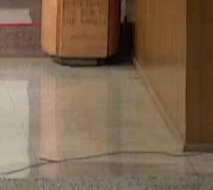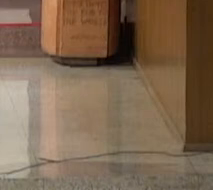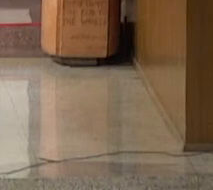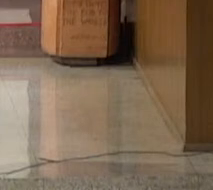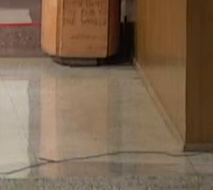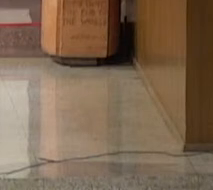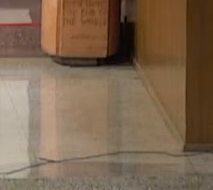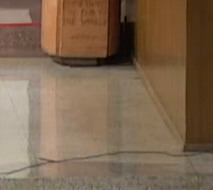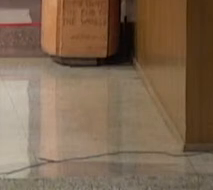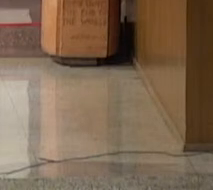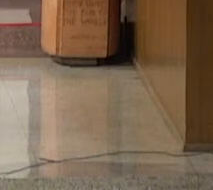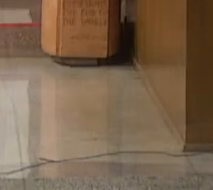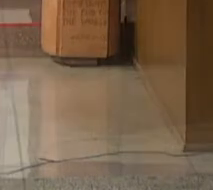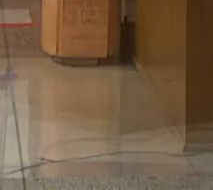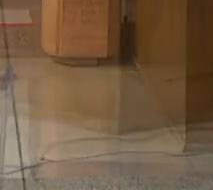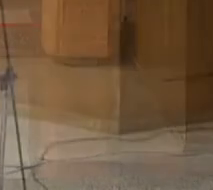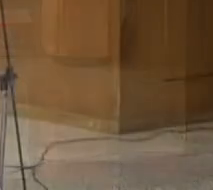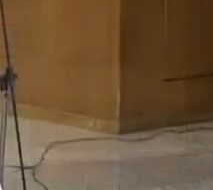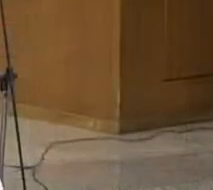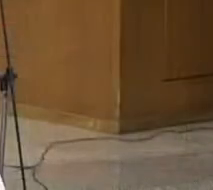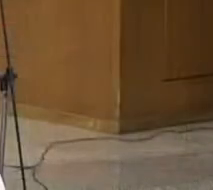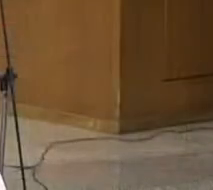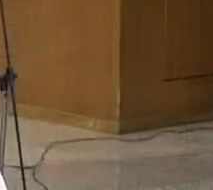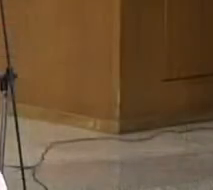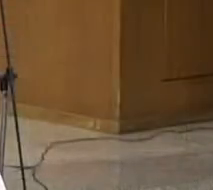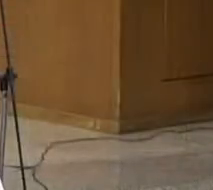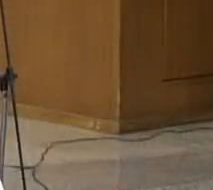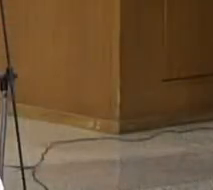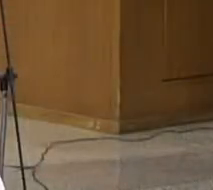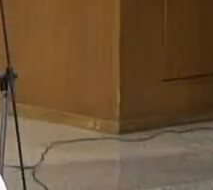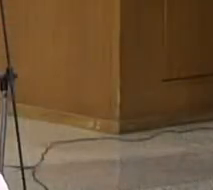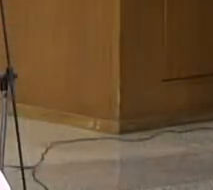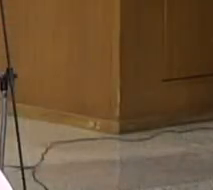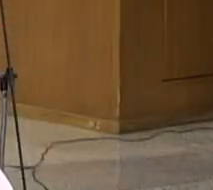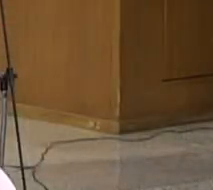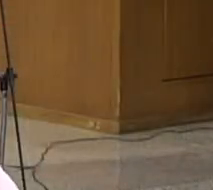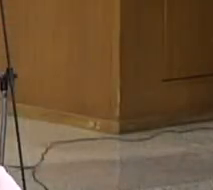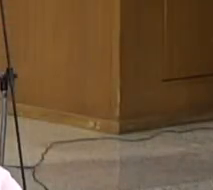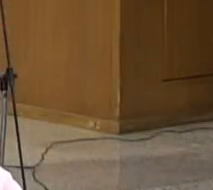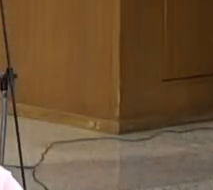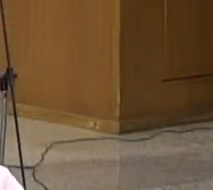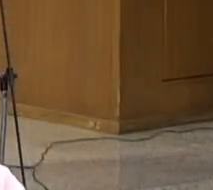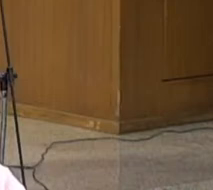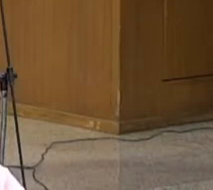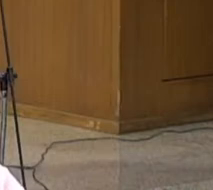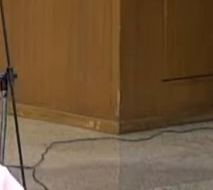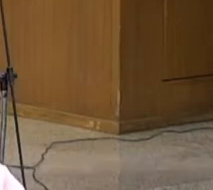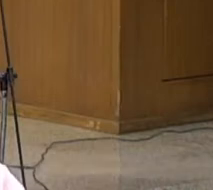redeems us, and sustains us. Amen. You're invited to stand for our closing hymn.